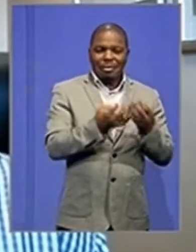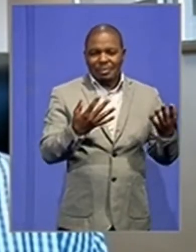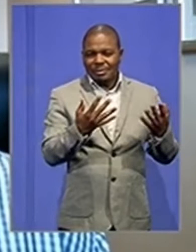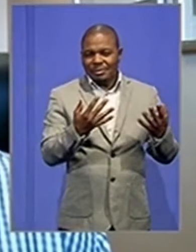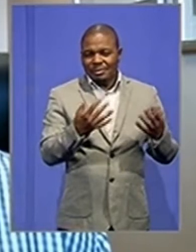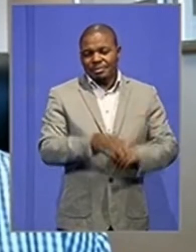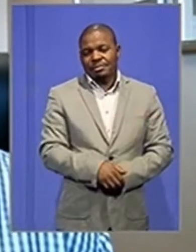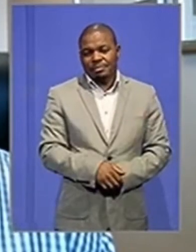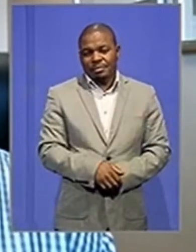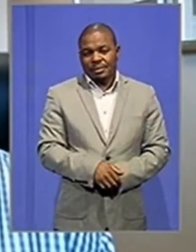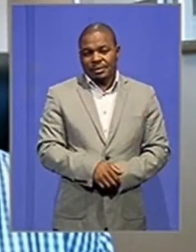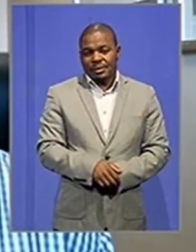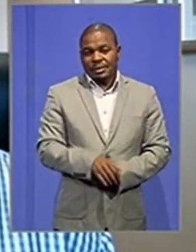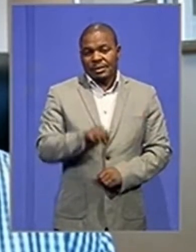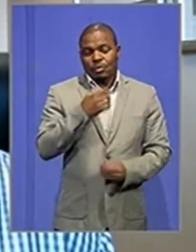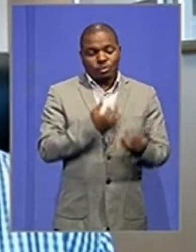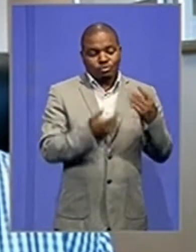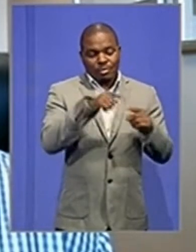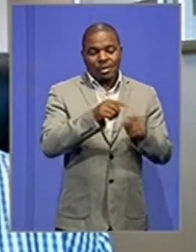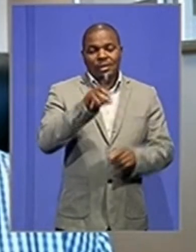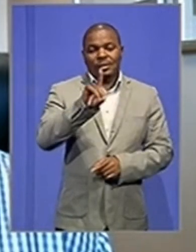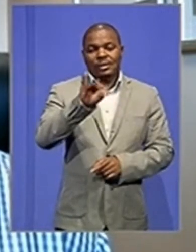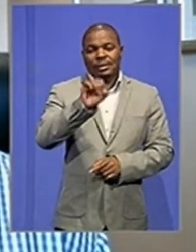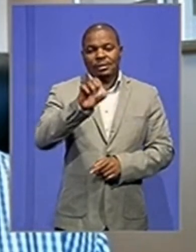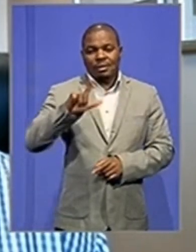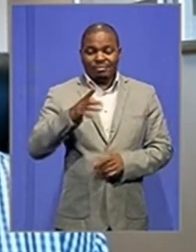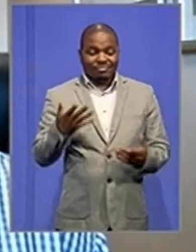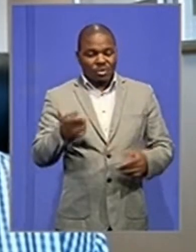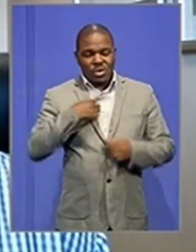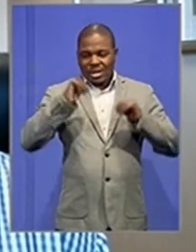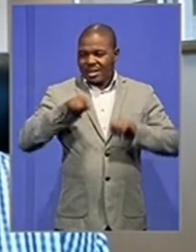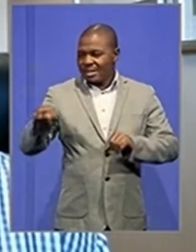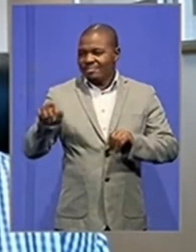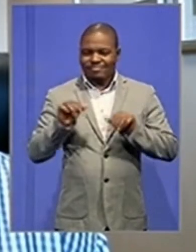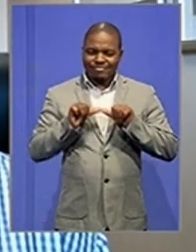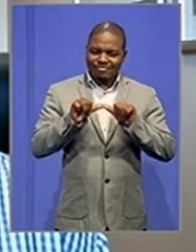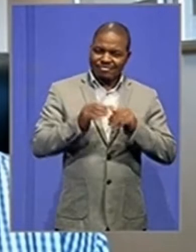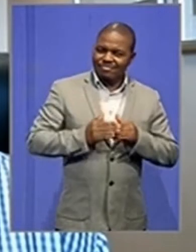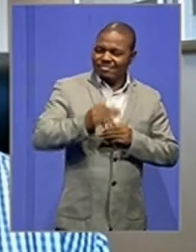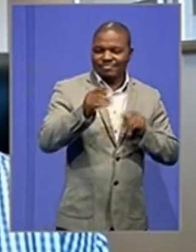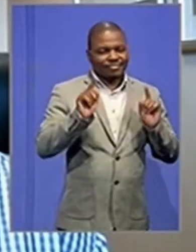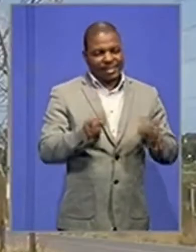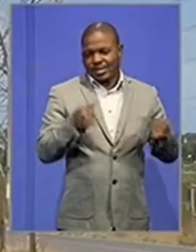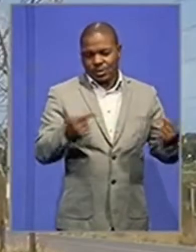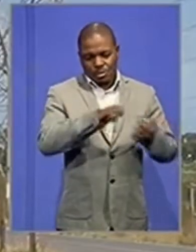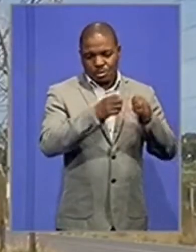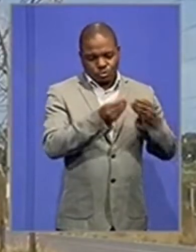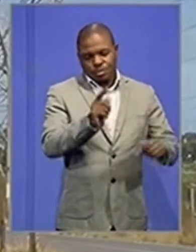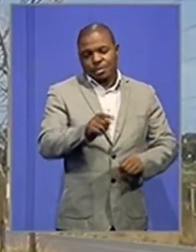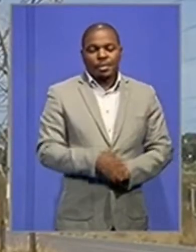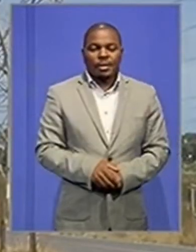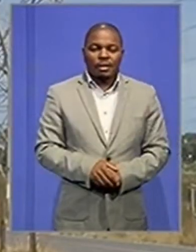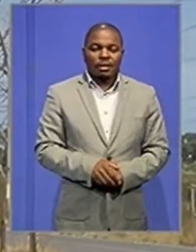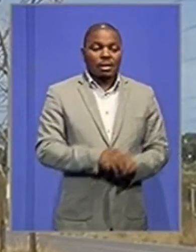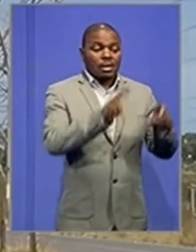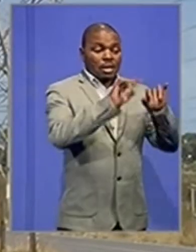of just burning diesel. And we all agree it's not sustainable and we need to get out of the situation. Eskom e re ka ge